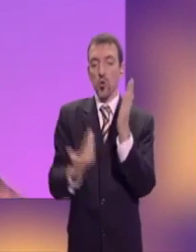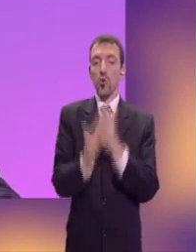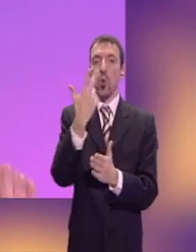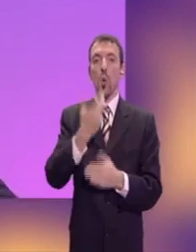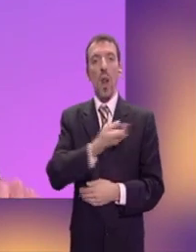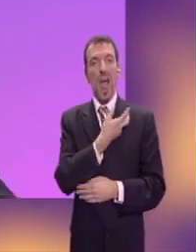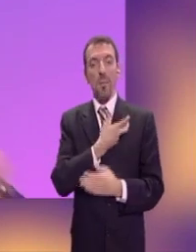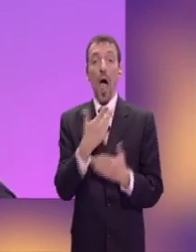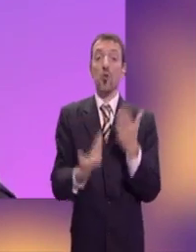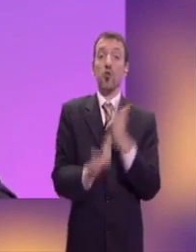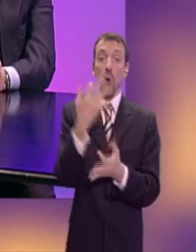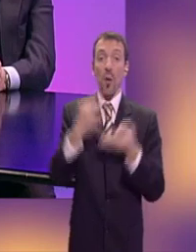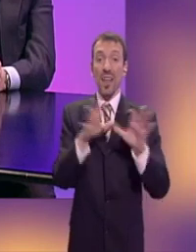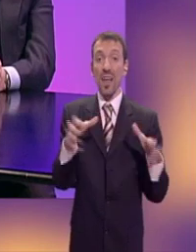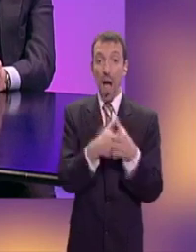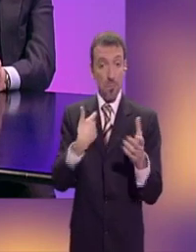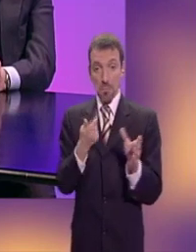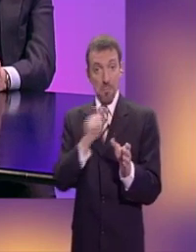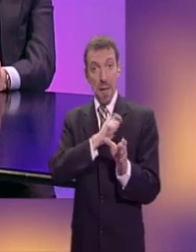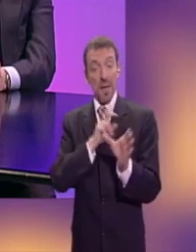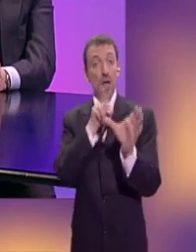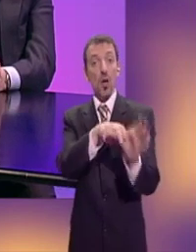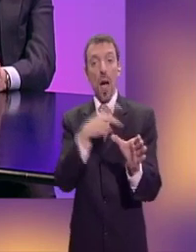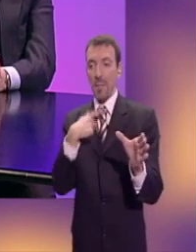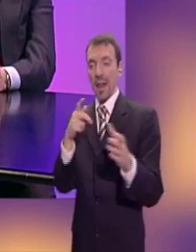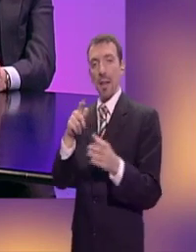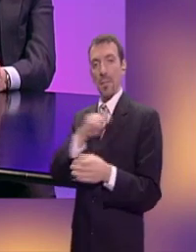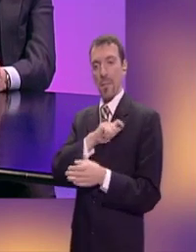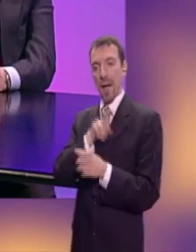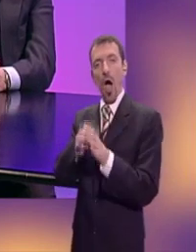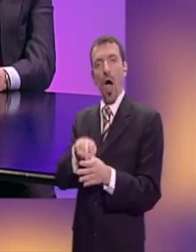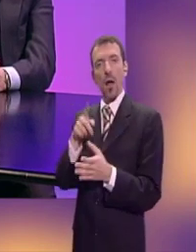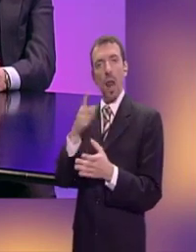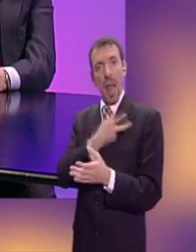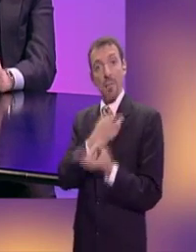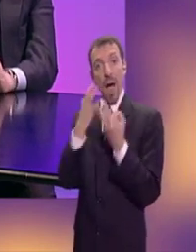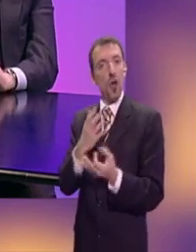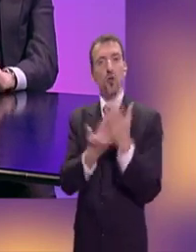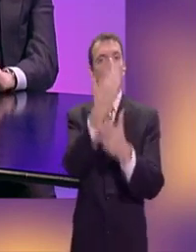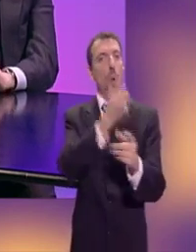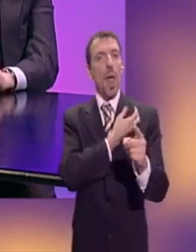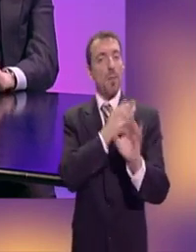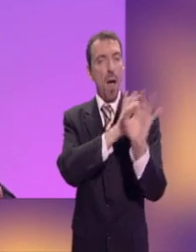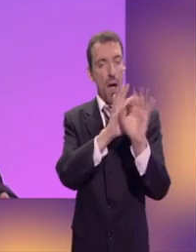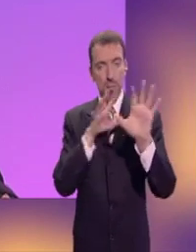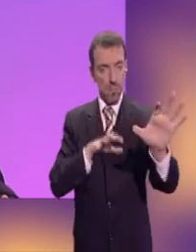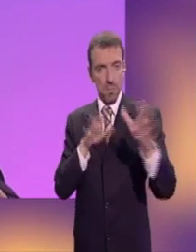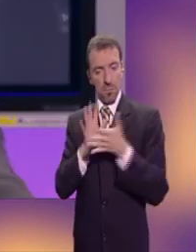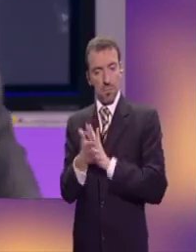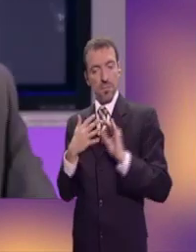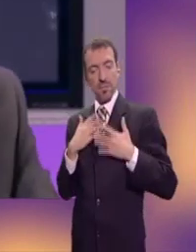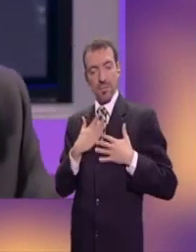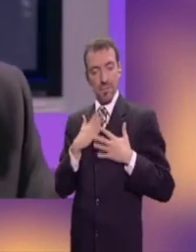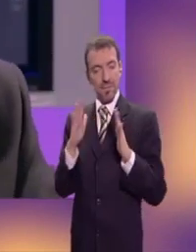is a new political party. I'm not a member of New Labour. I'm a member of the Labour Party. I'm not old Labour either. It's not for him to rename my party. And